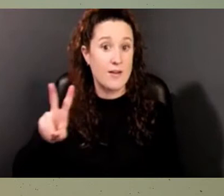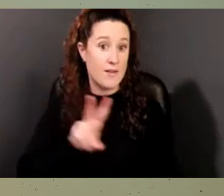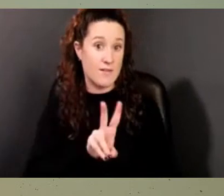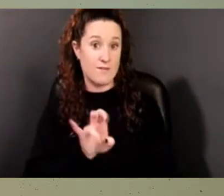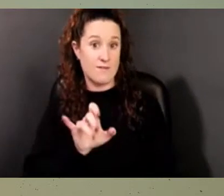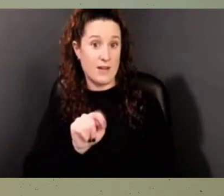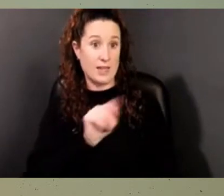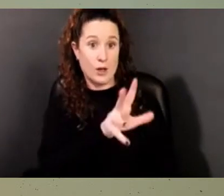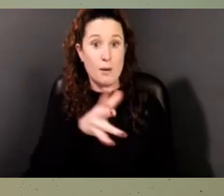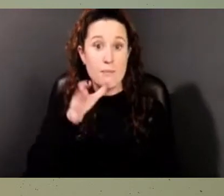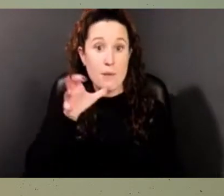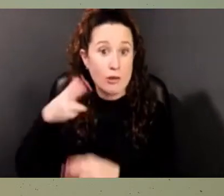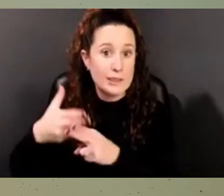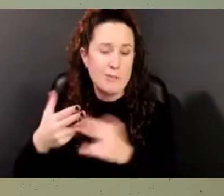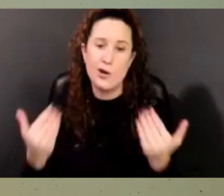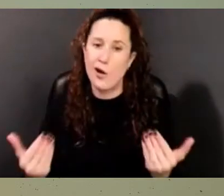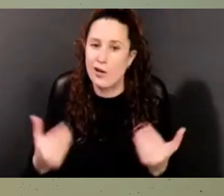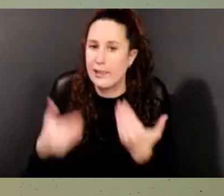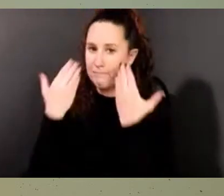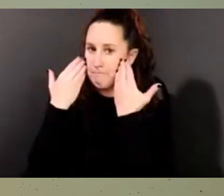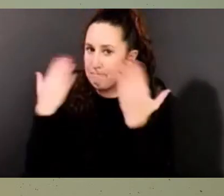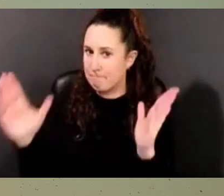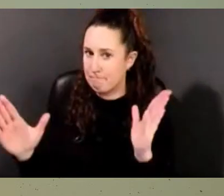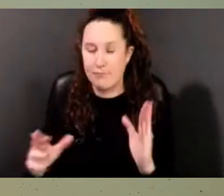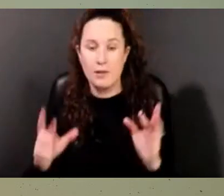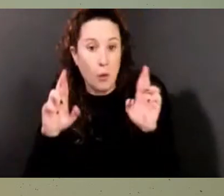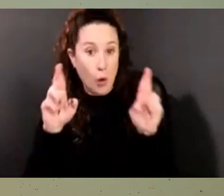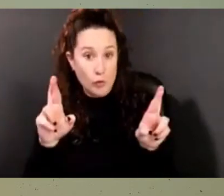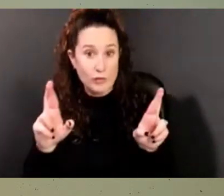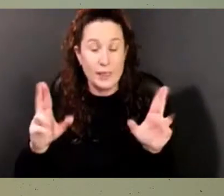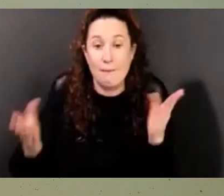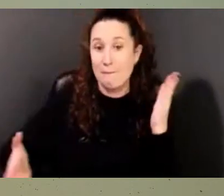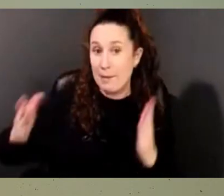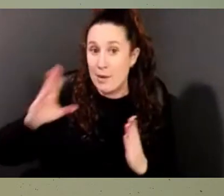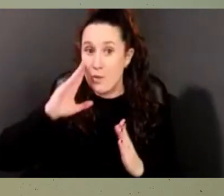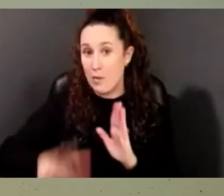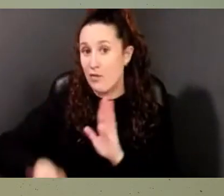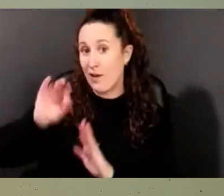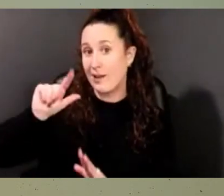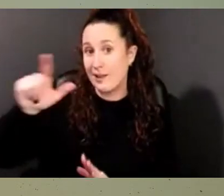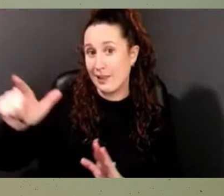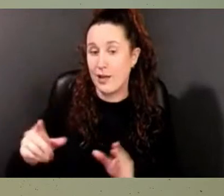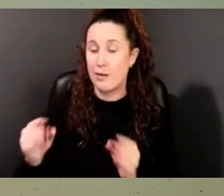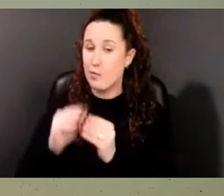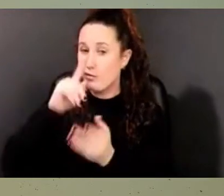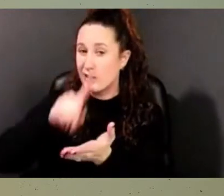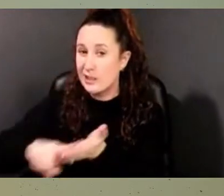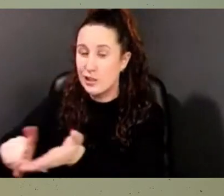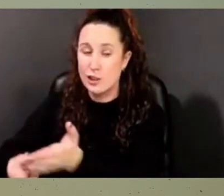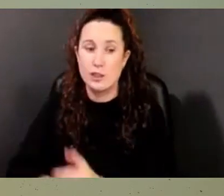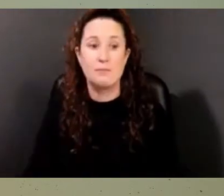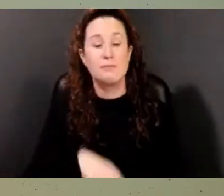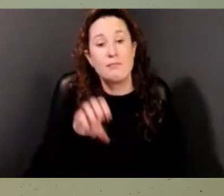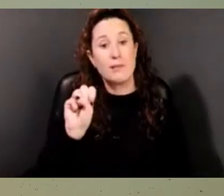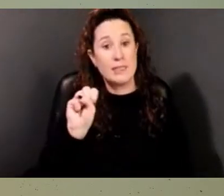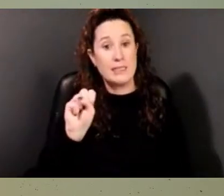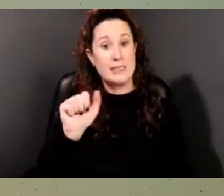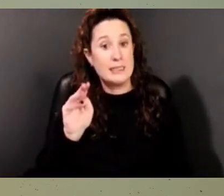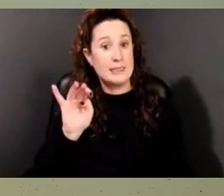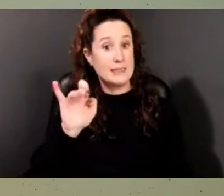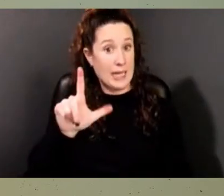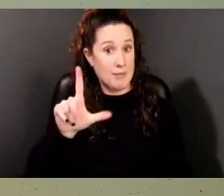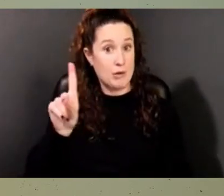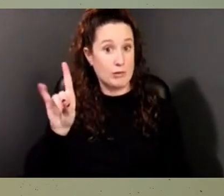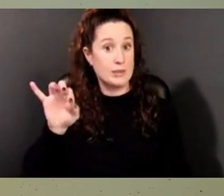but hopefully, maybe, we'll be able to uncover it with further research. At Samuel Dickinson's death in